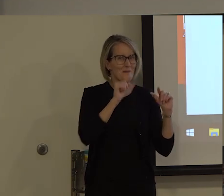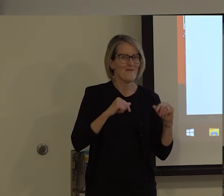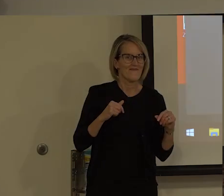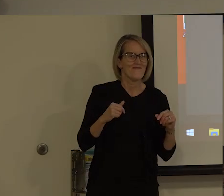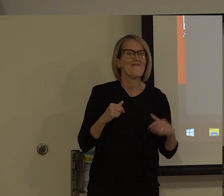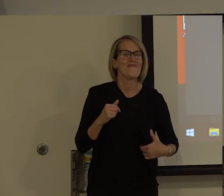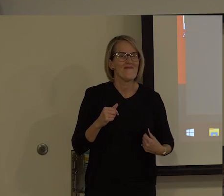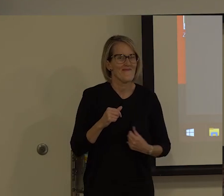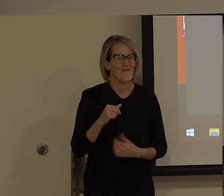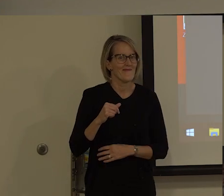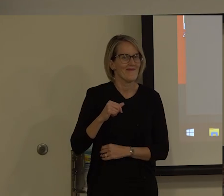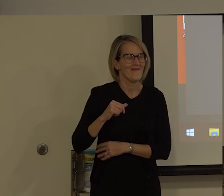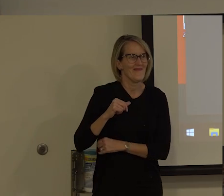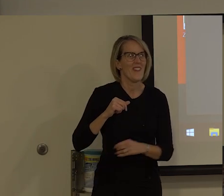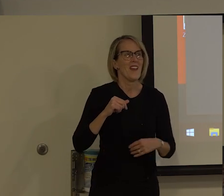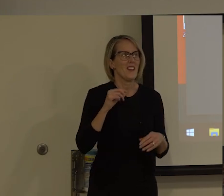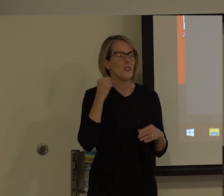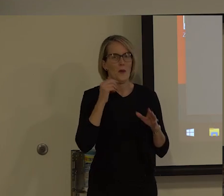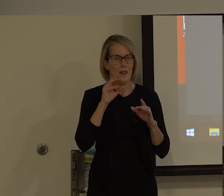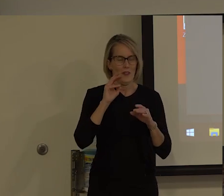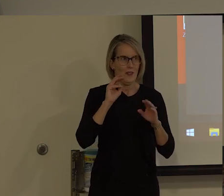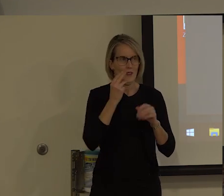I use a Mac, so this is very confusing to me.